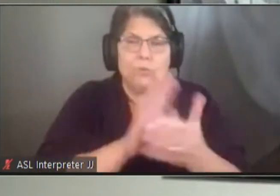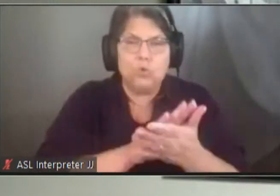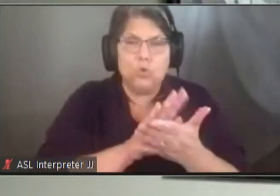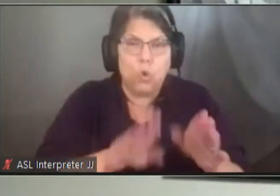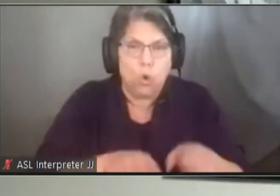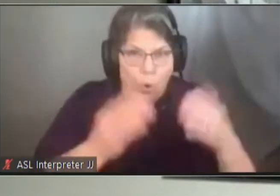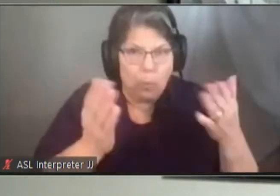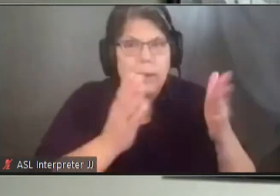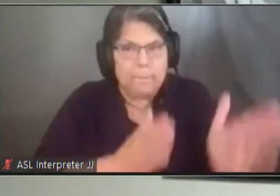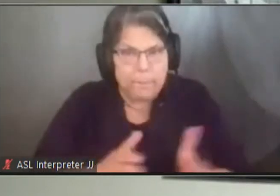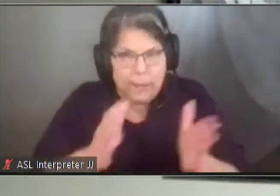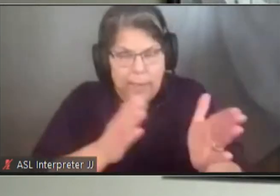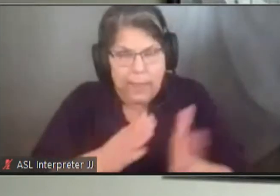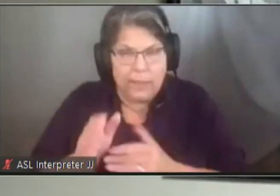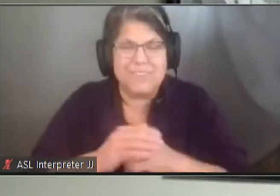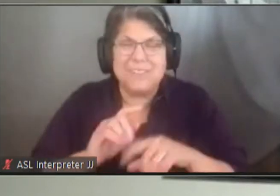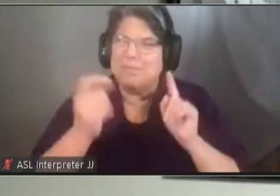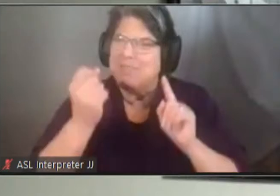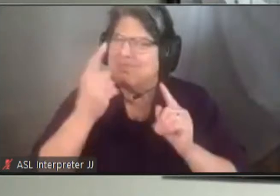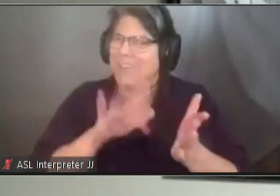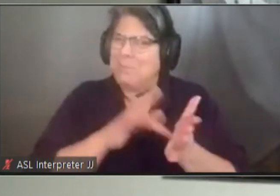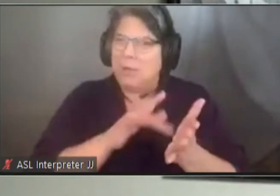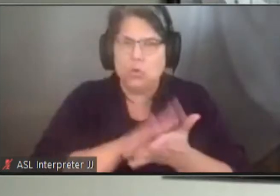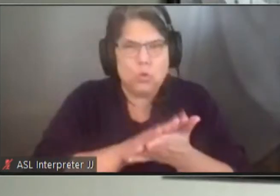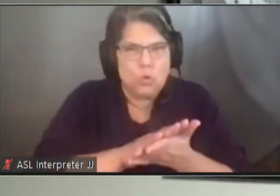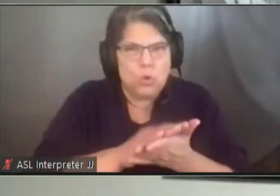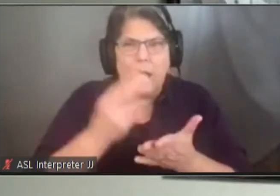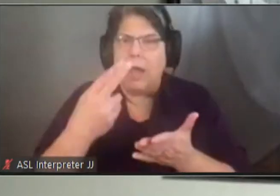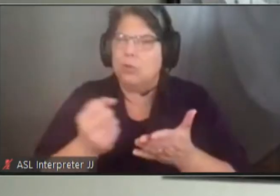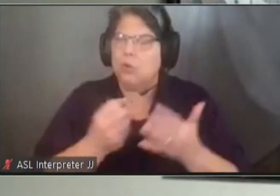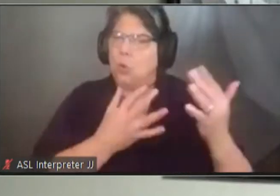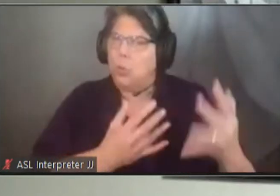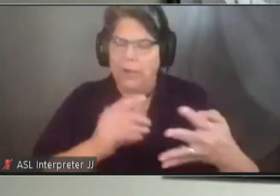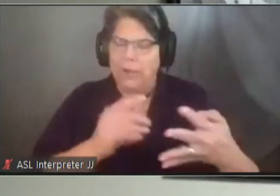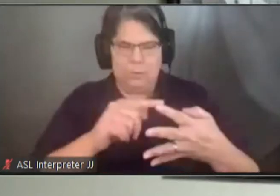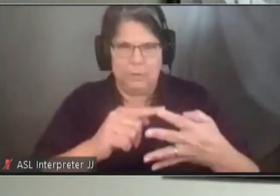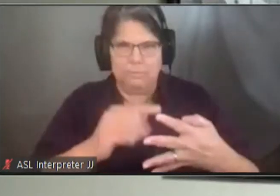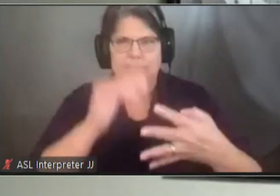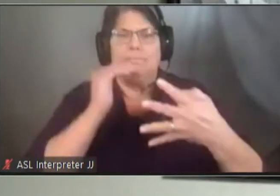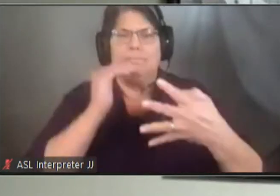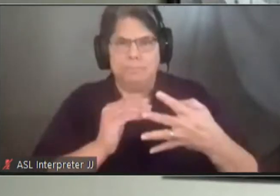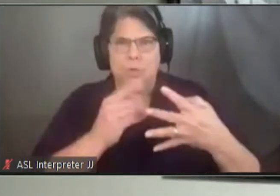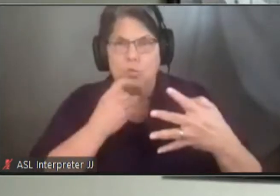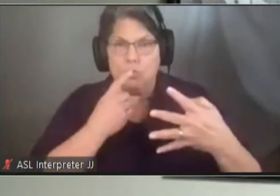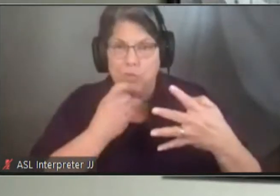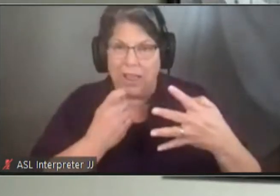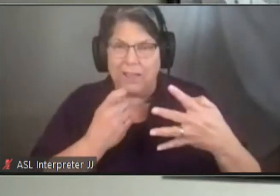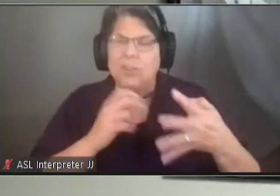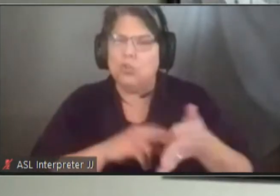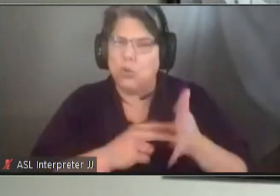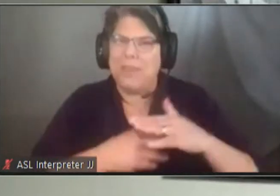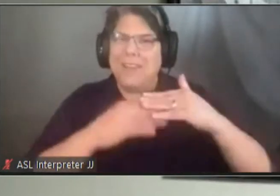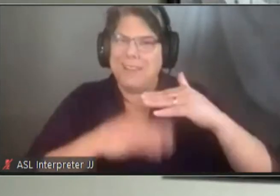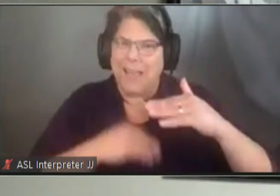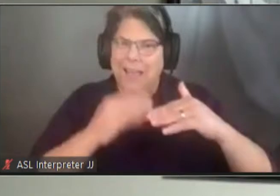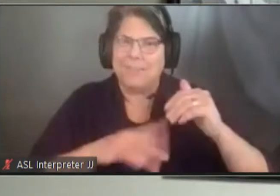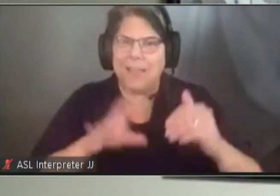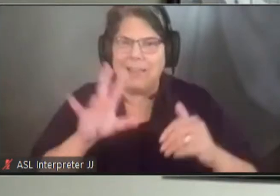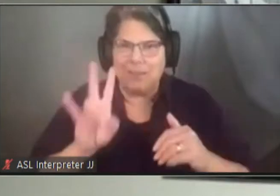high schools must wait until our county is in the red tier or less than 7 cases